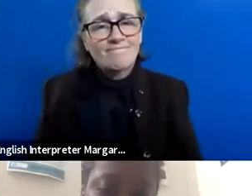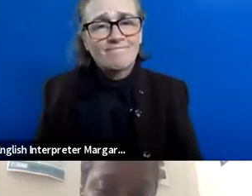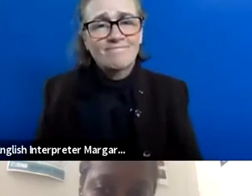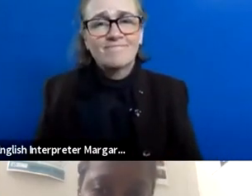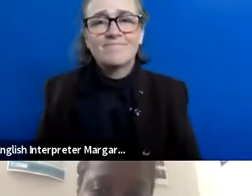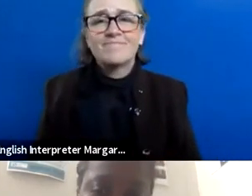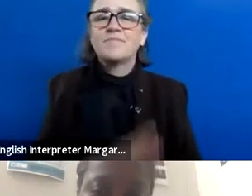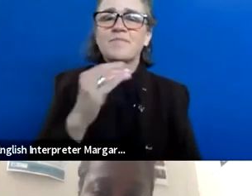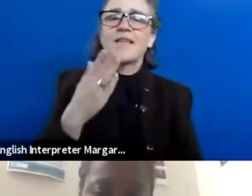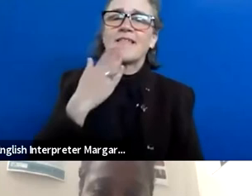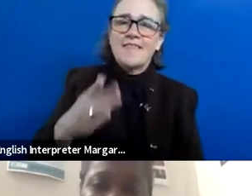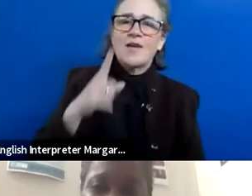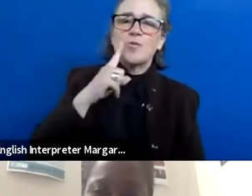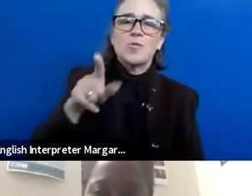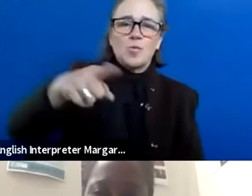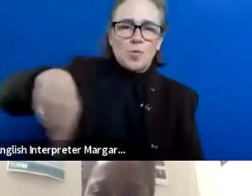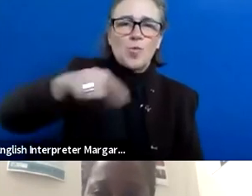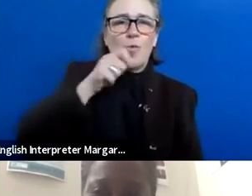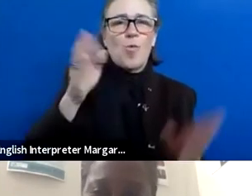the organizers.